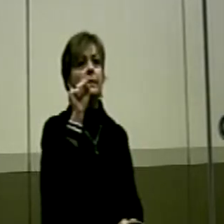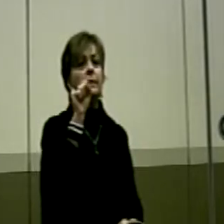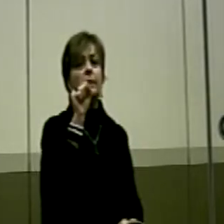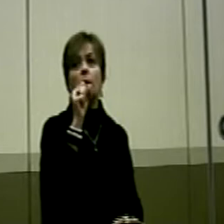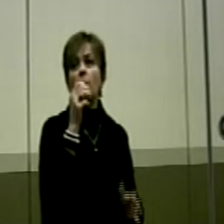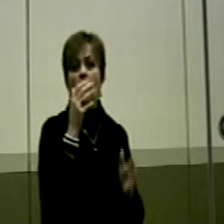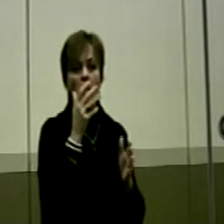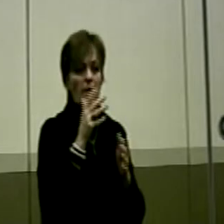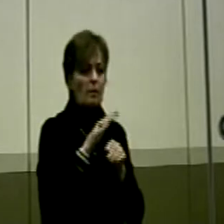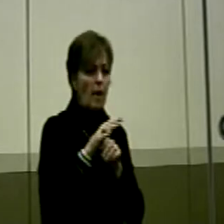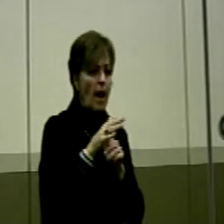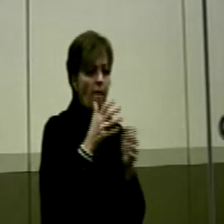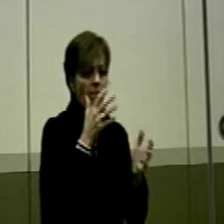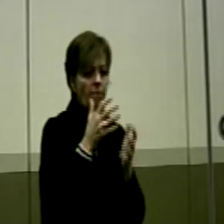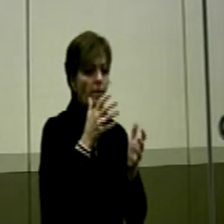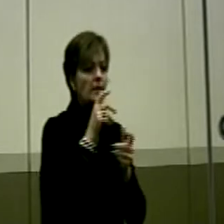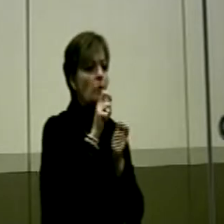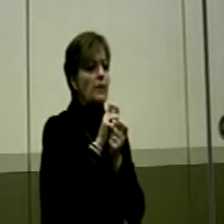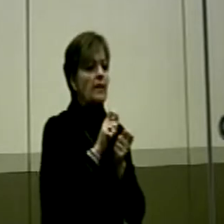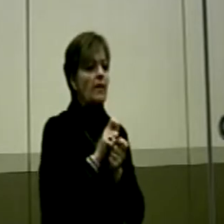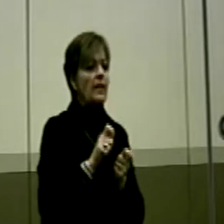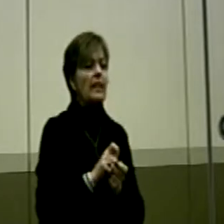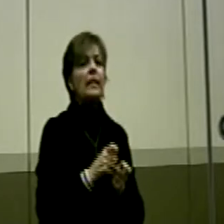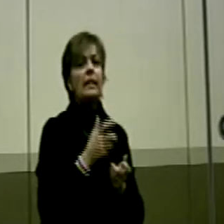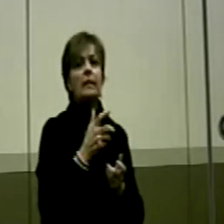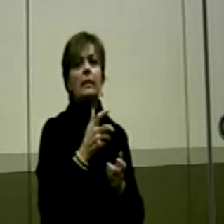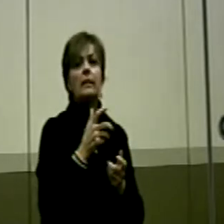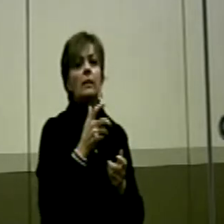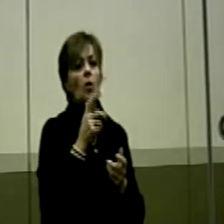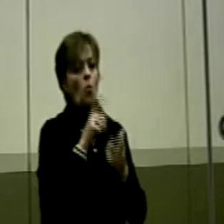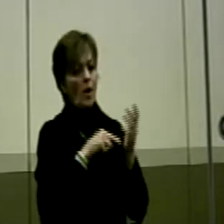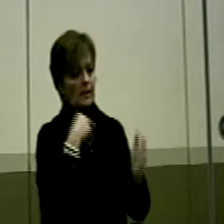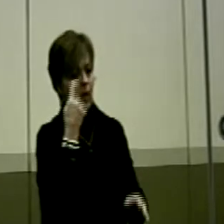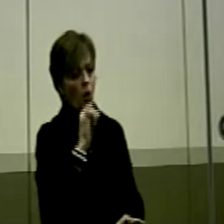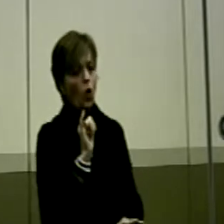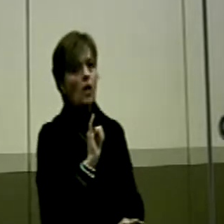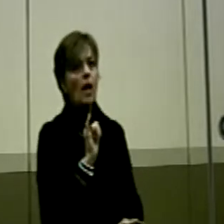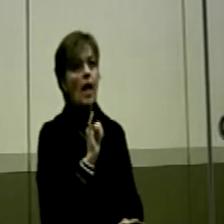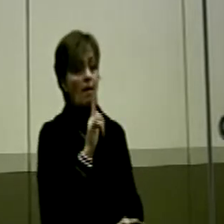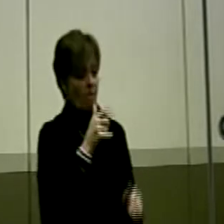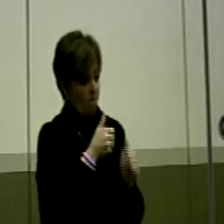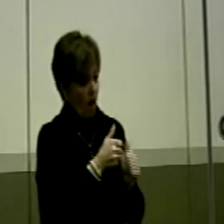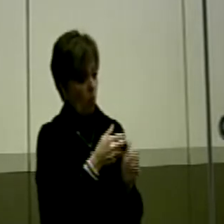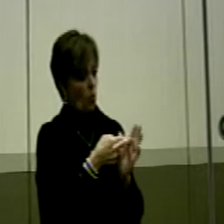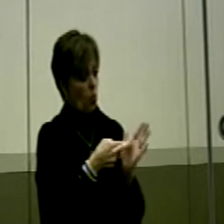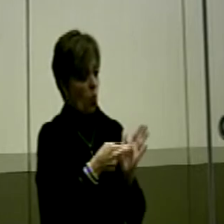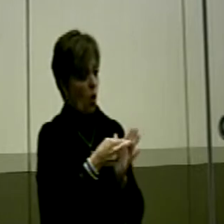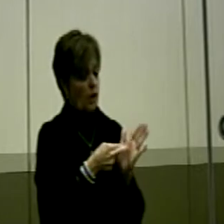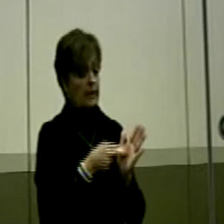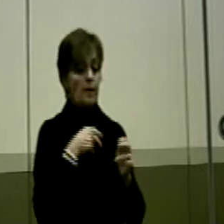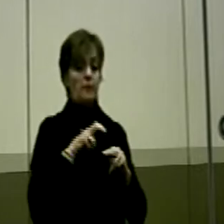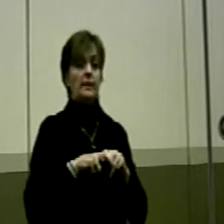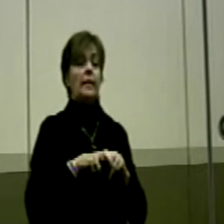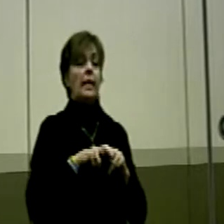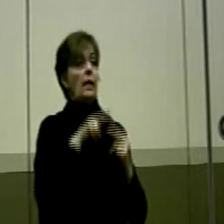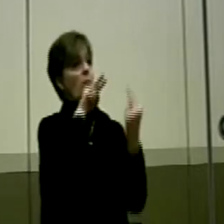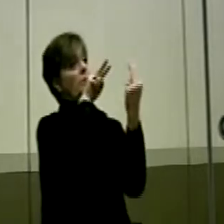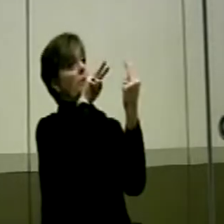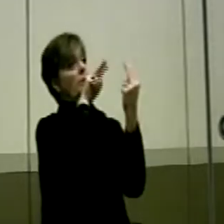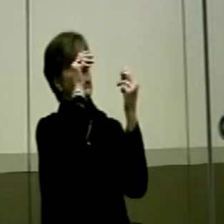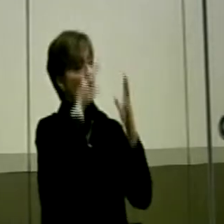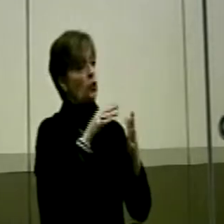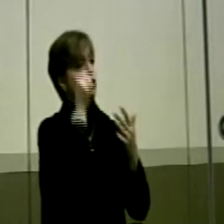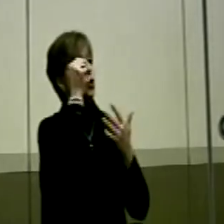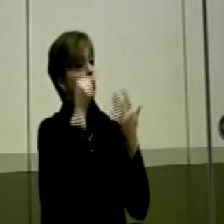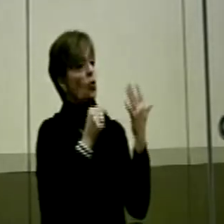some of the I'm thinking of skill streaming, very easy. Like how to what does paying attention look like? We do first, second, third. So